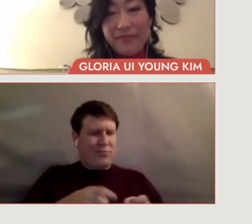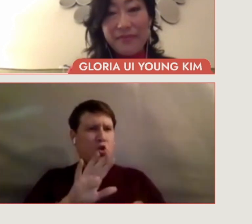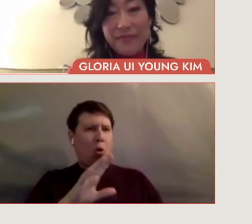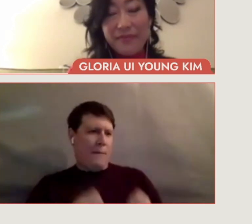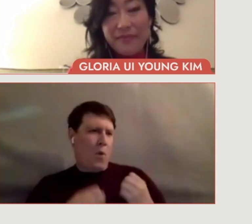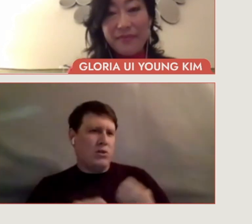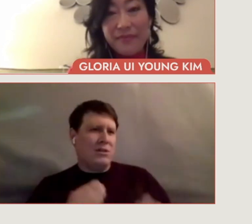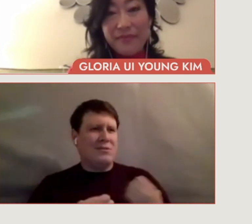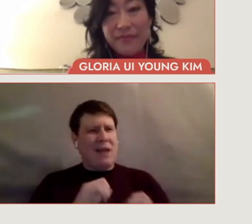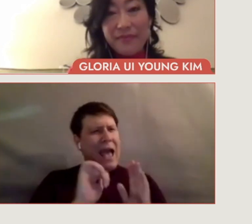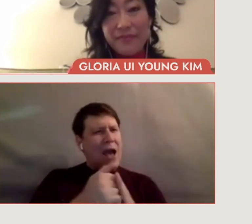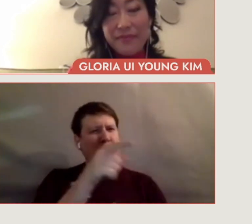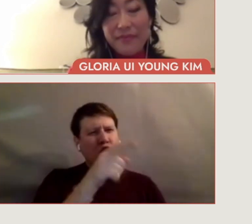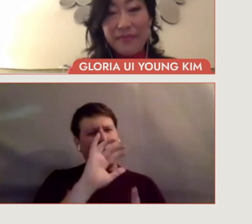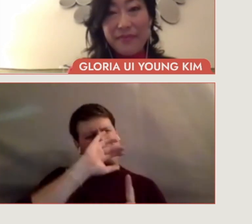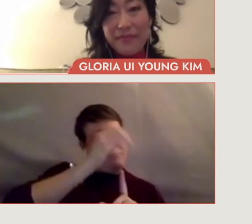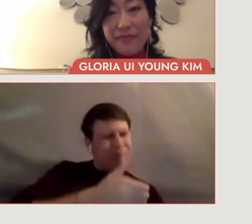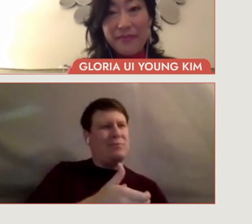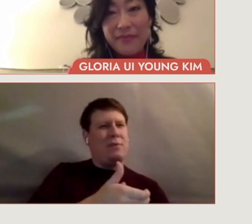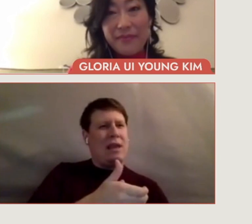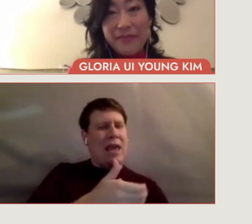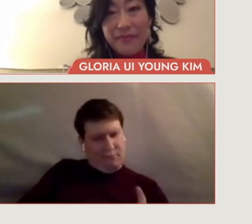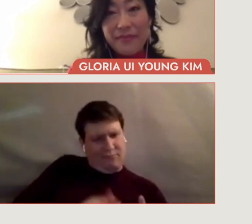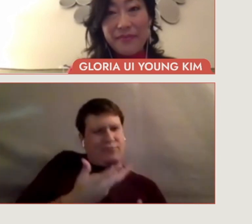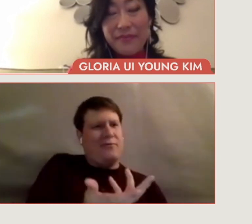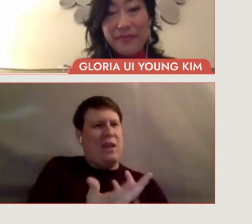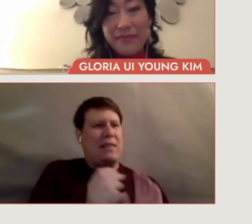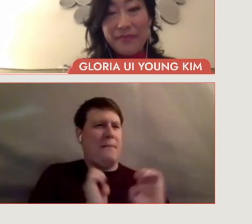more emotionally complicated moments? Oh,